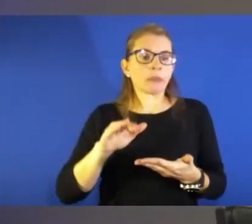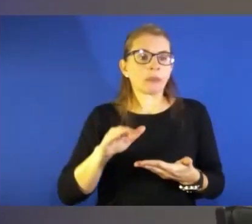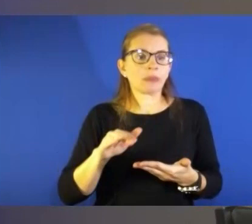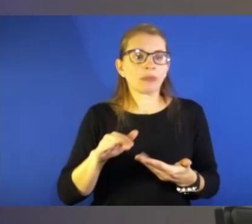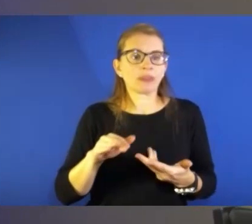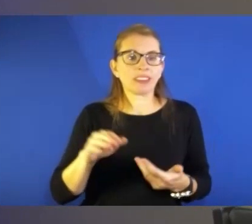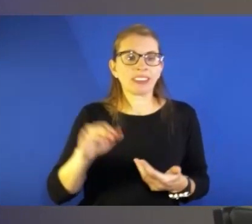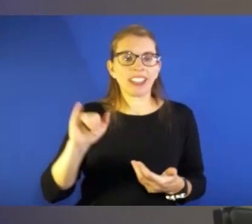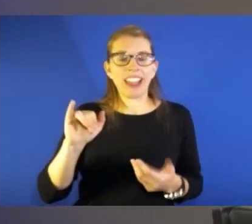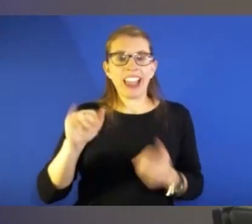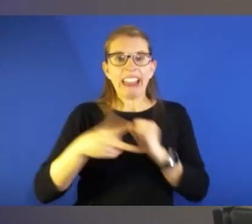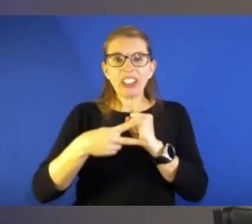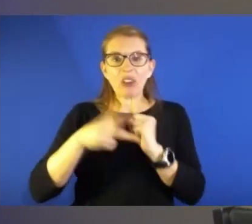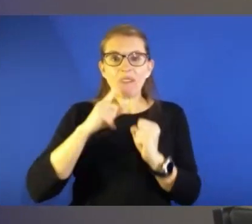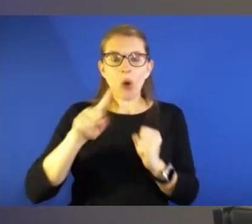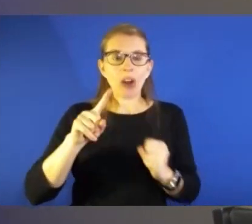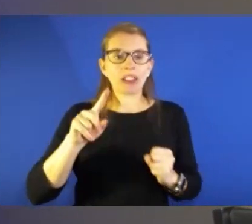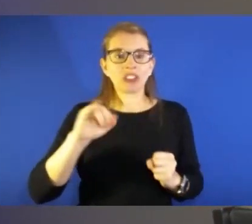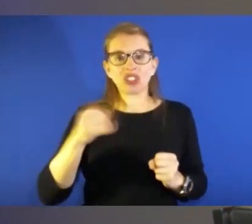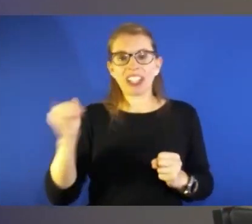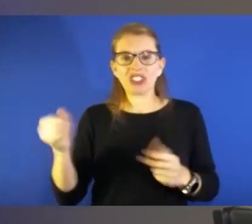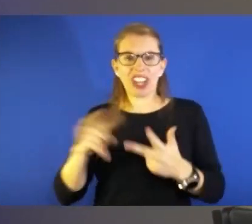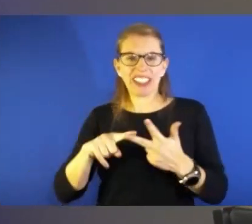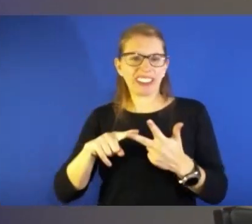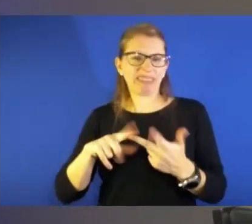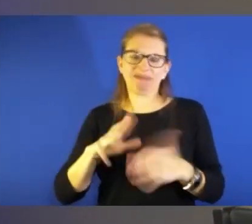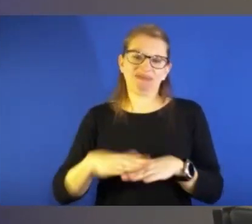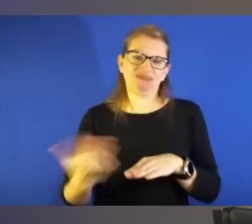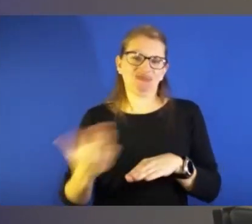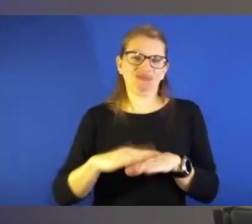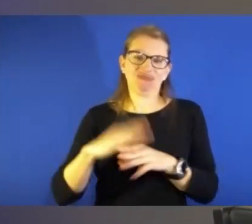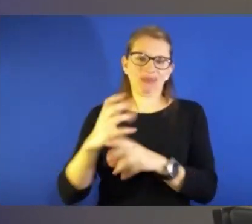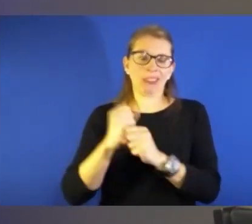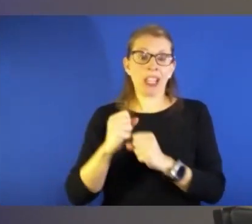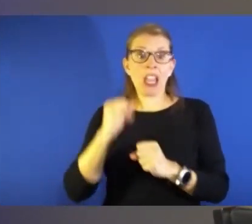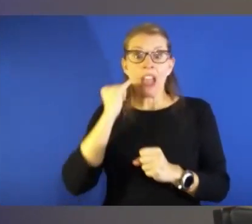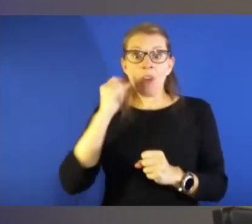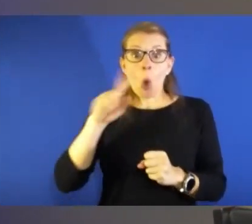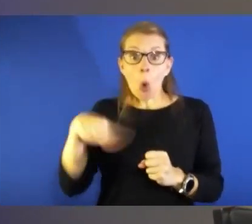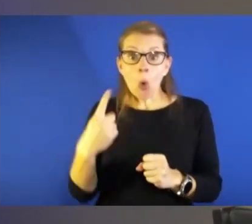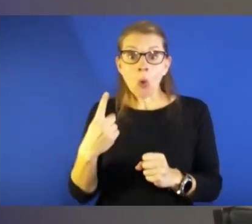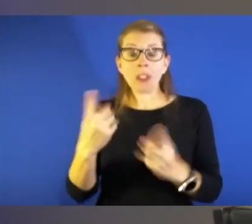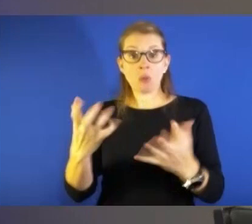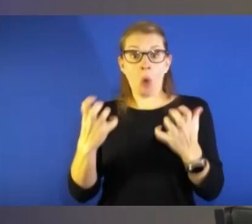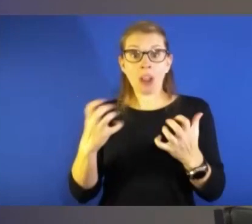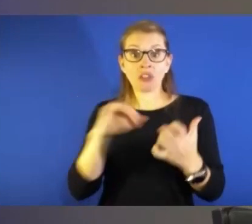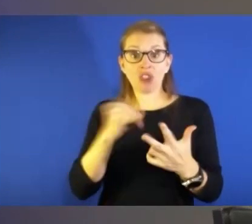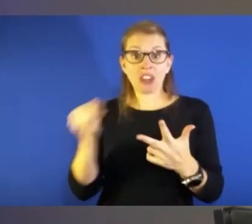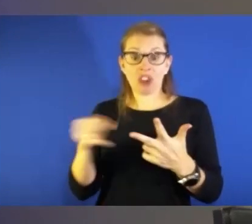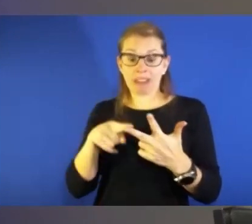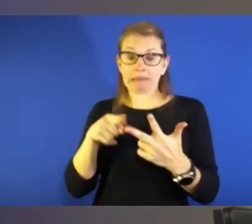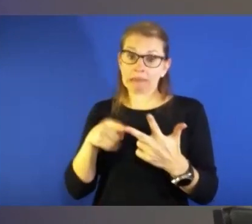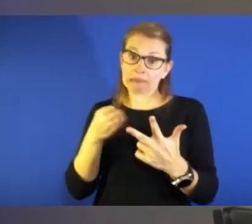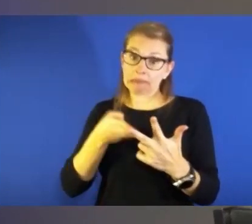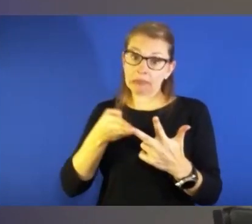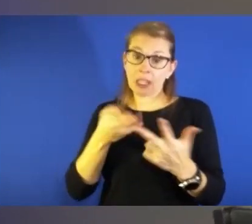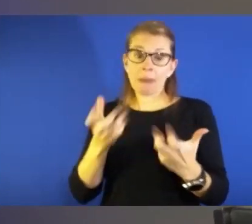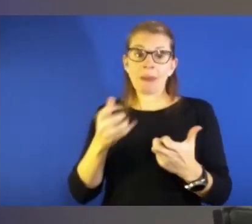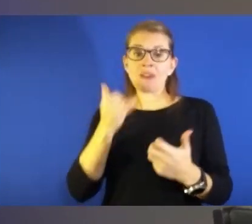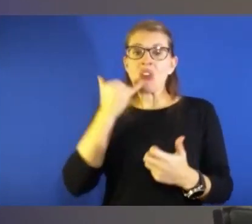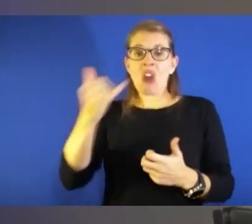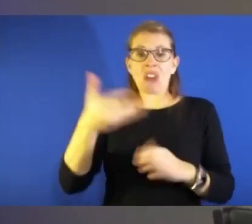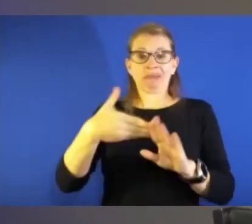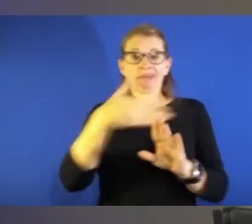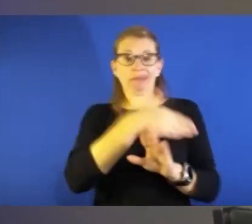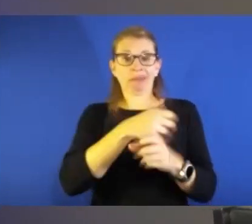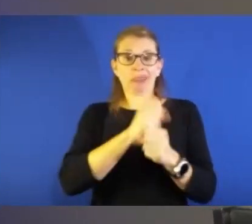inventory of our J&J. So if it's something that you only want the J&J, I think it would be you might have to call in advance and make sure that we have it